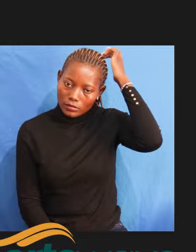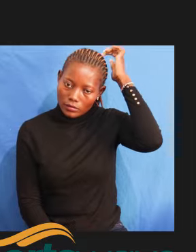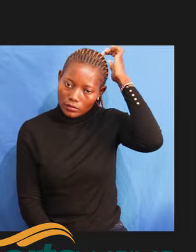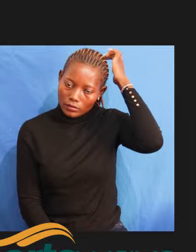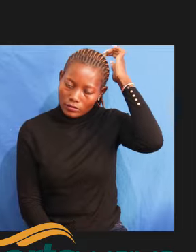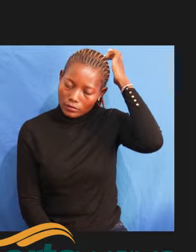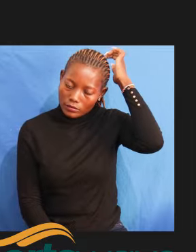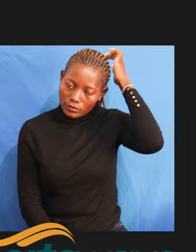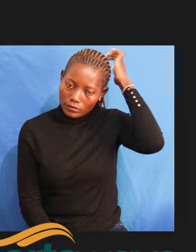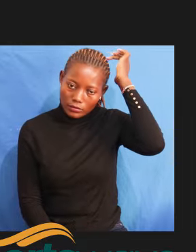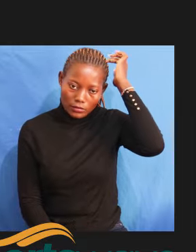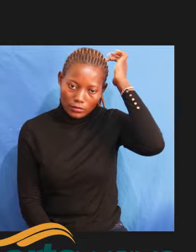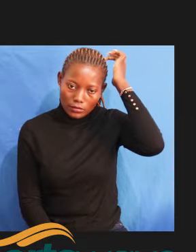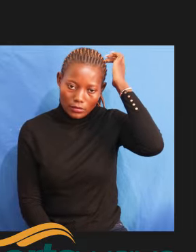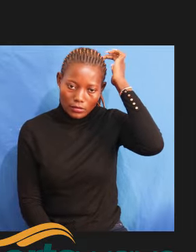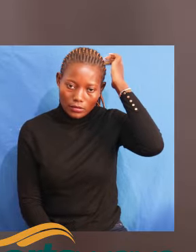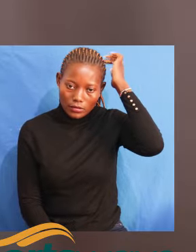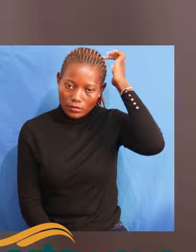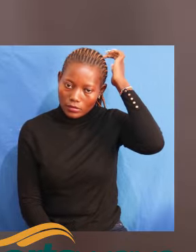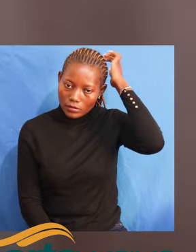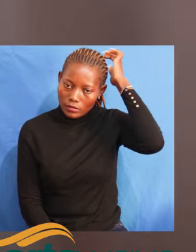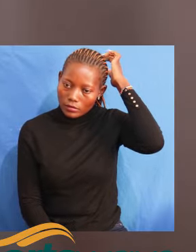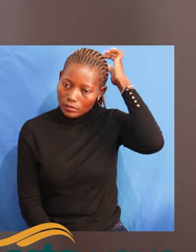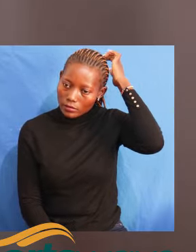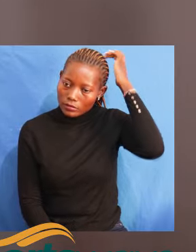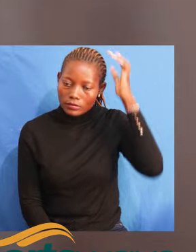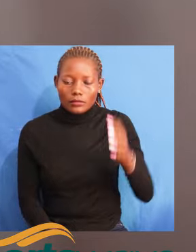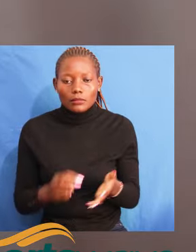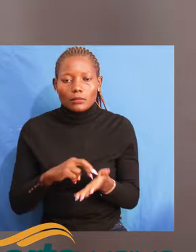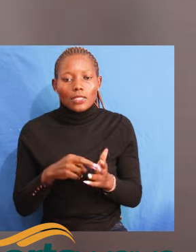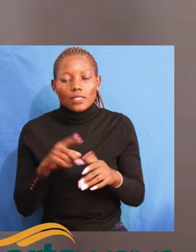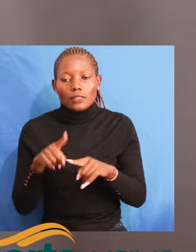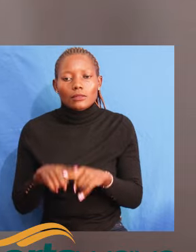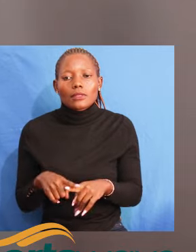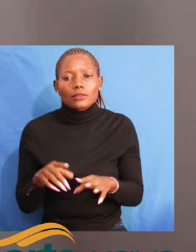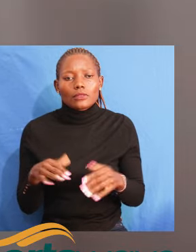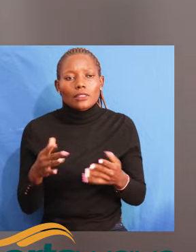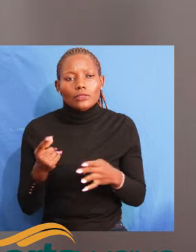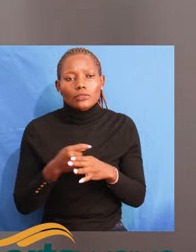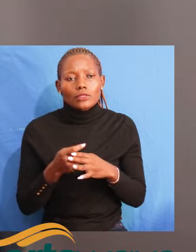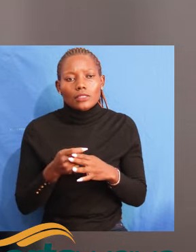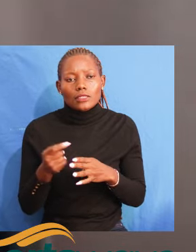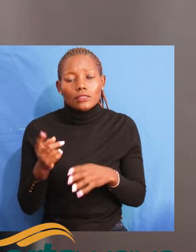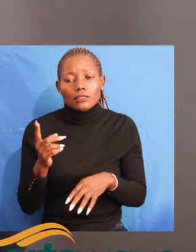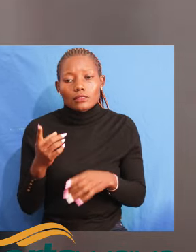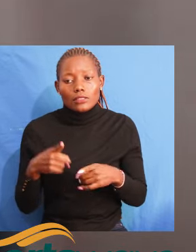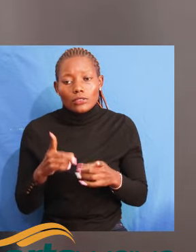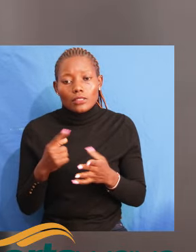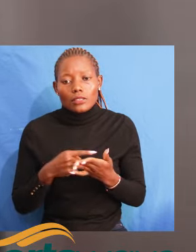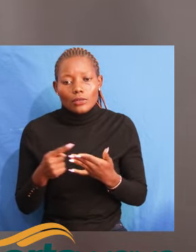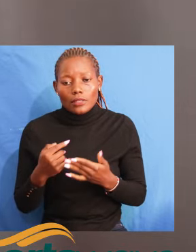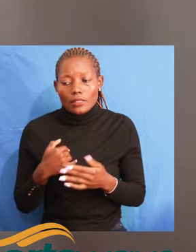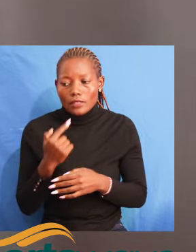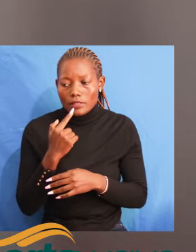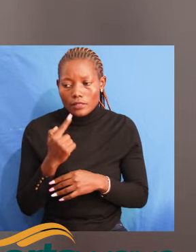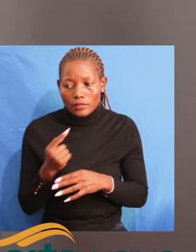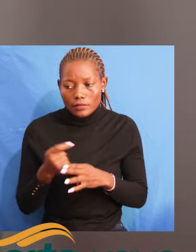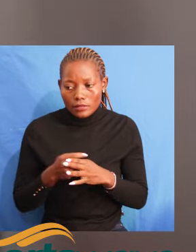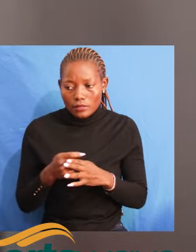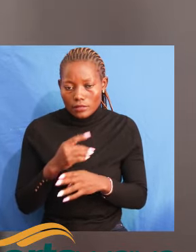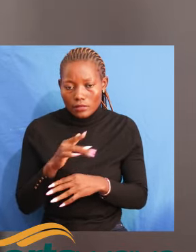That's your answer. Yes, That's yes, what I yes. got. Okay. Okay. But Thank you. As I said, training volume itself